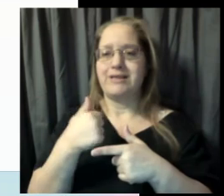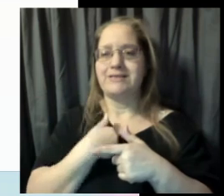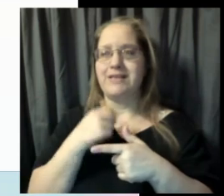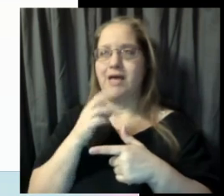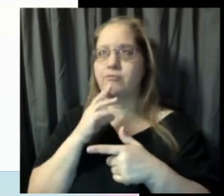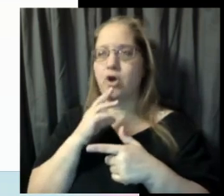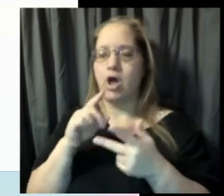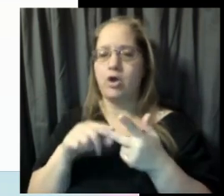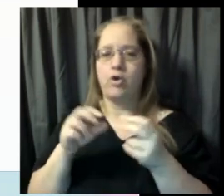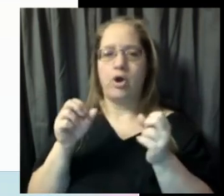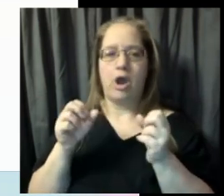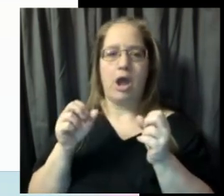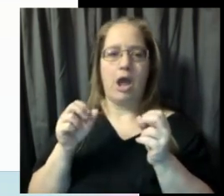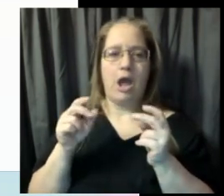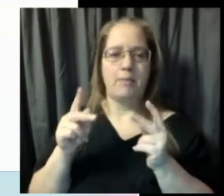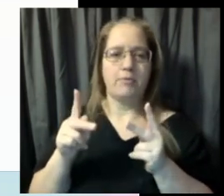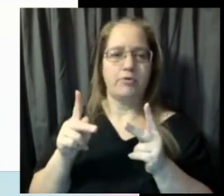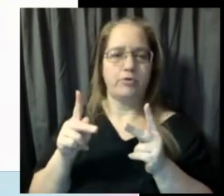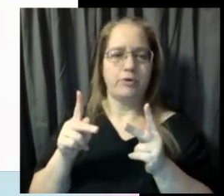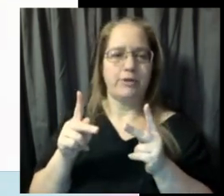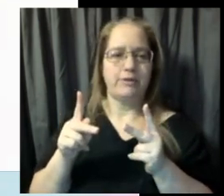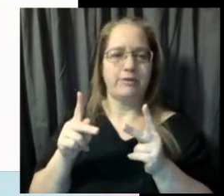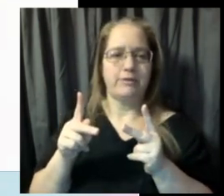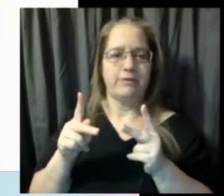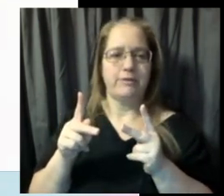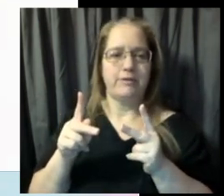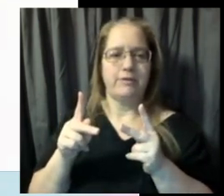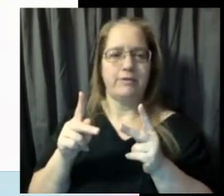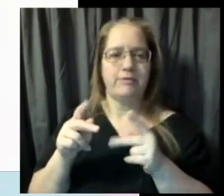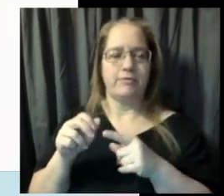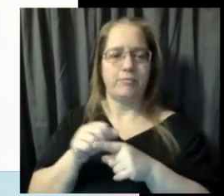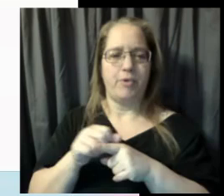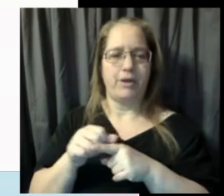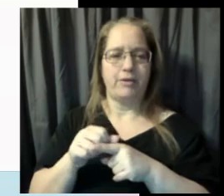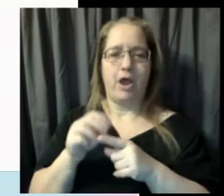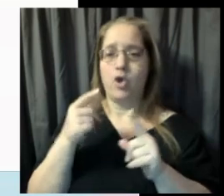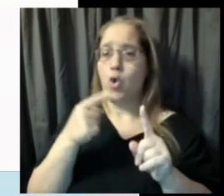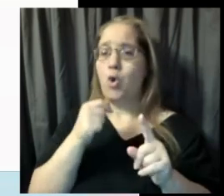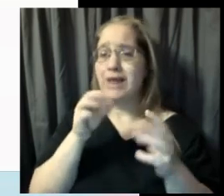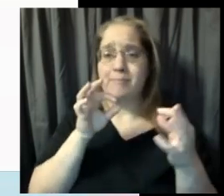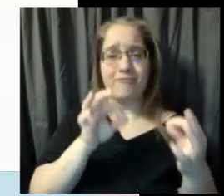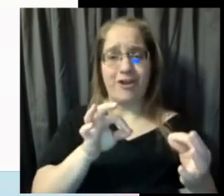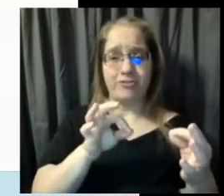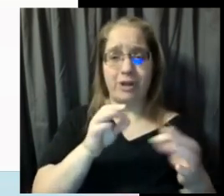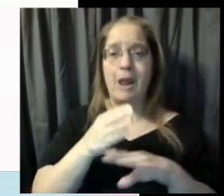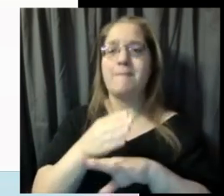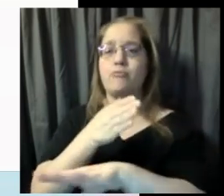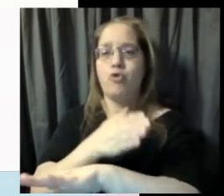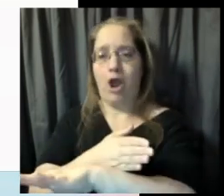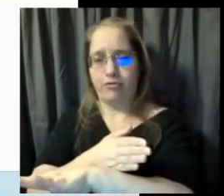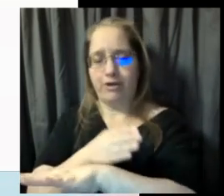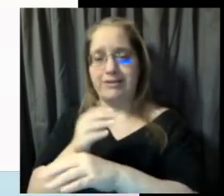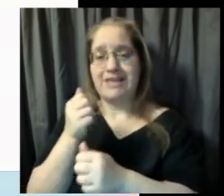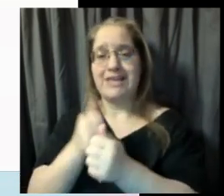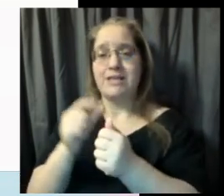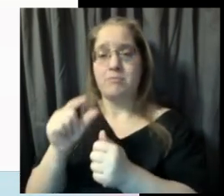creating opportunities for reading. And remember, our goal isn't perfection, but progress. Every small step you take to support